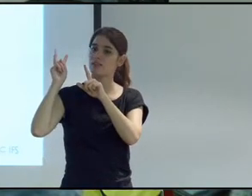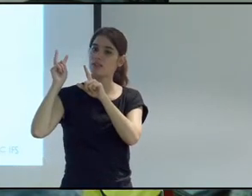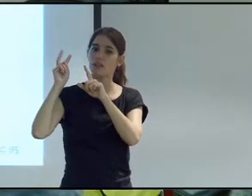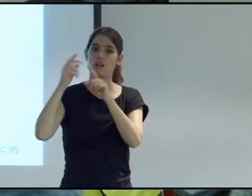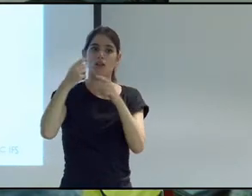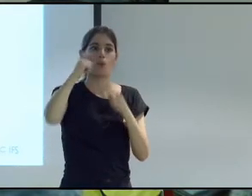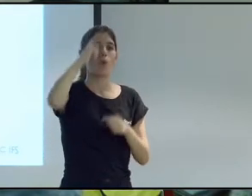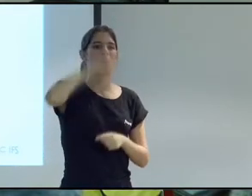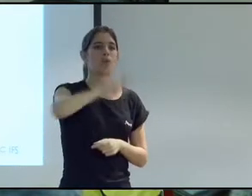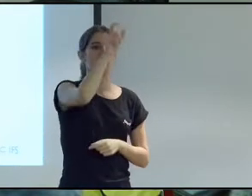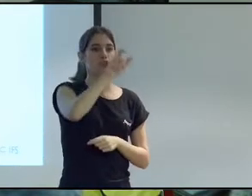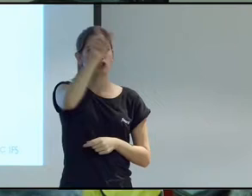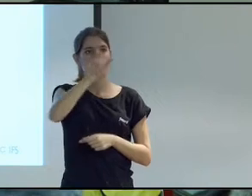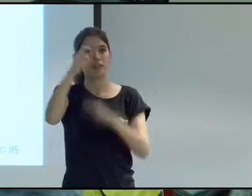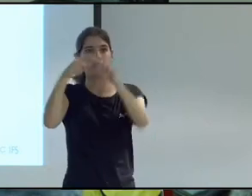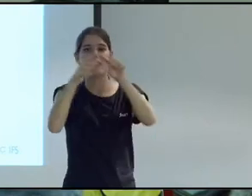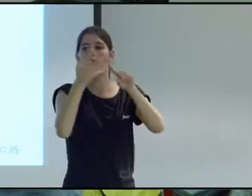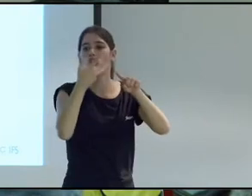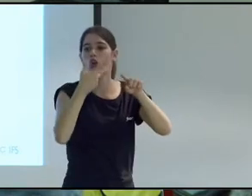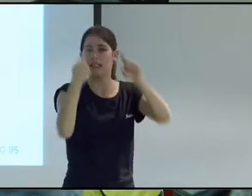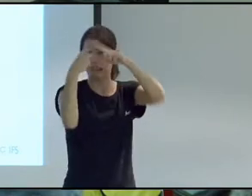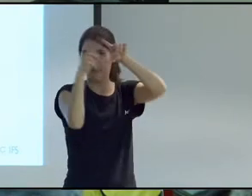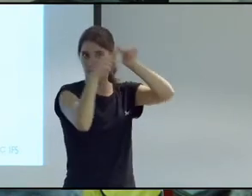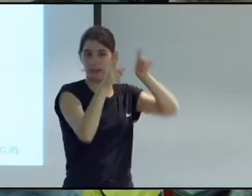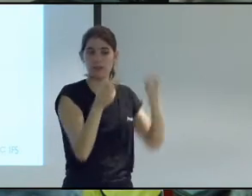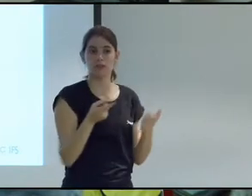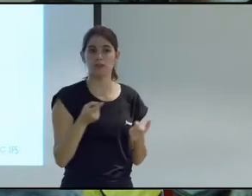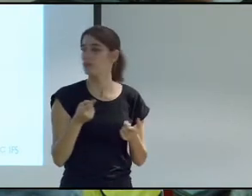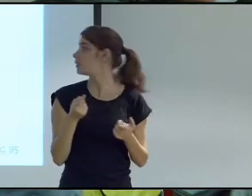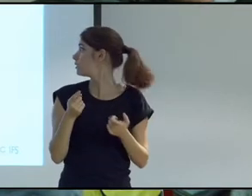see different bodies in different colors,